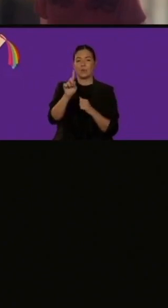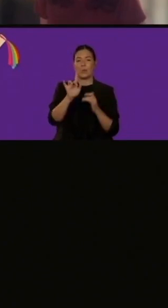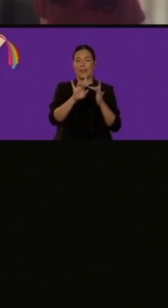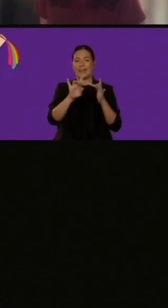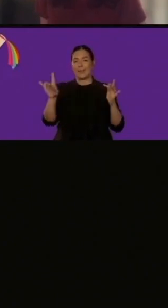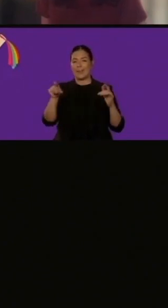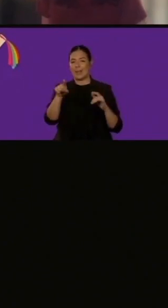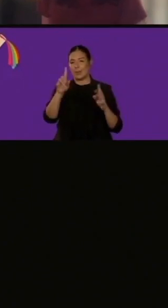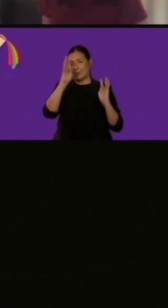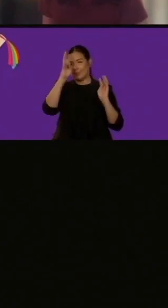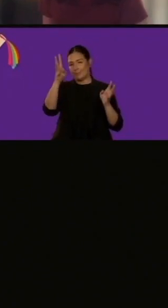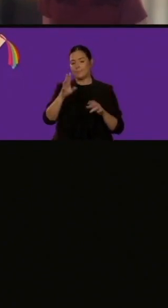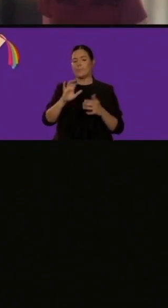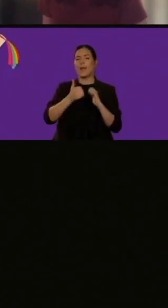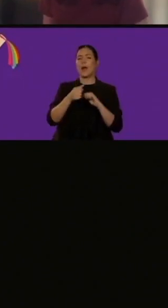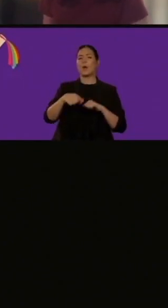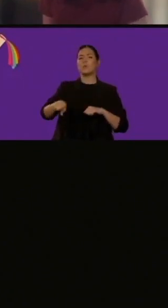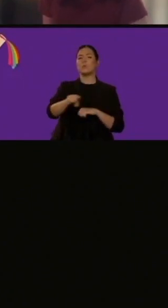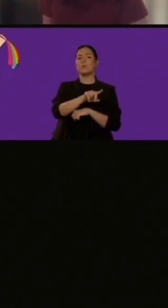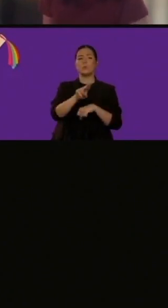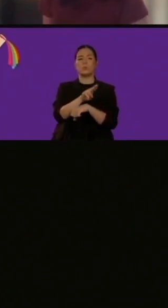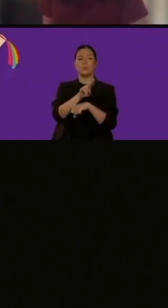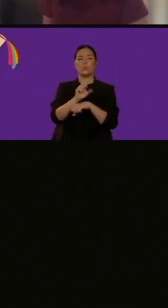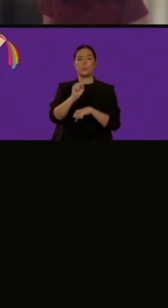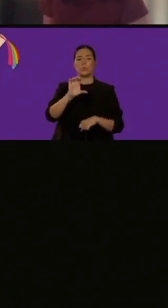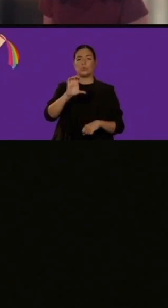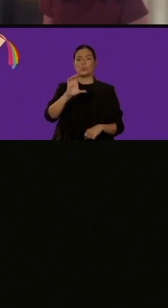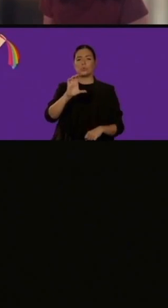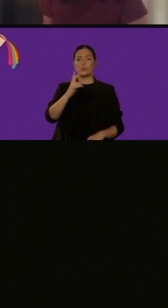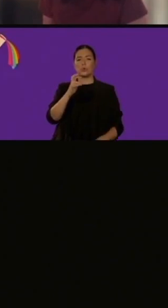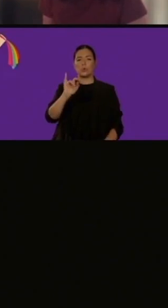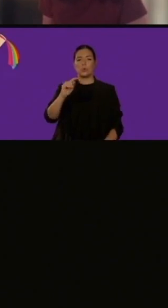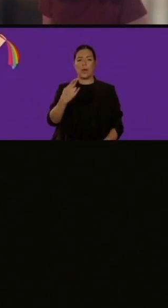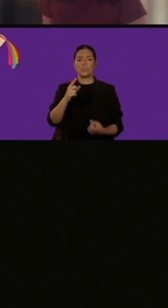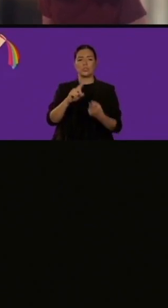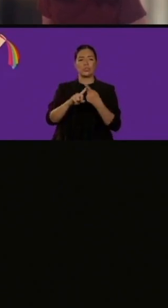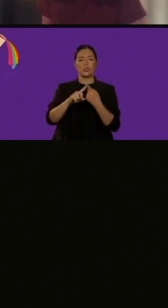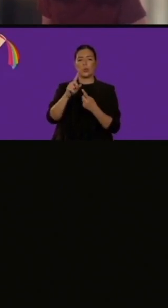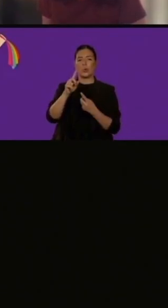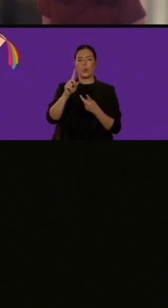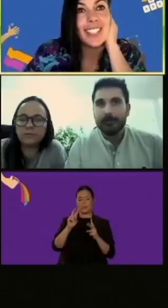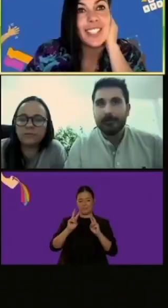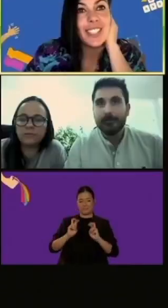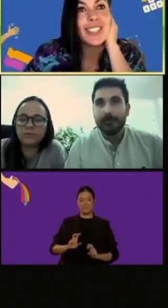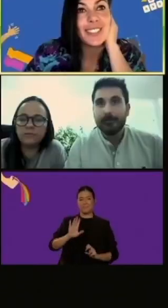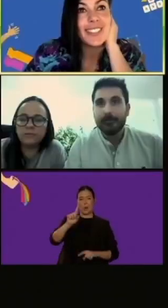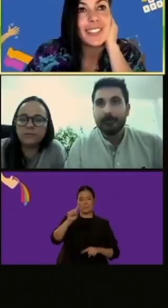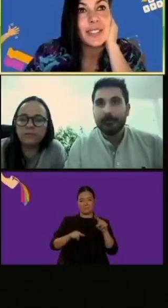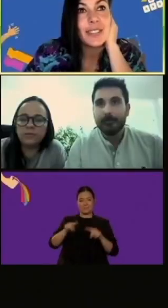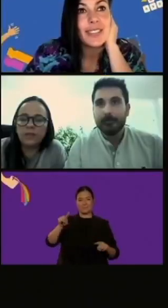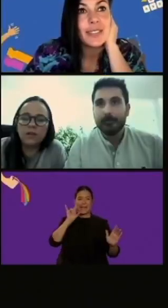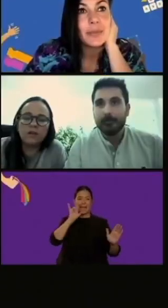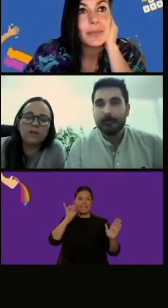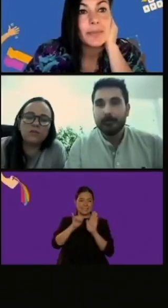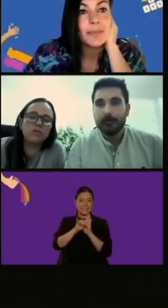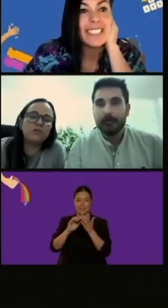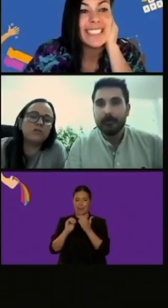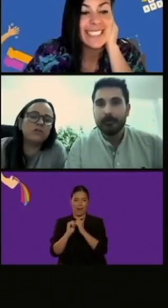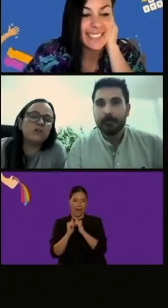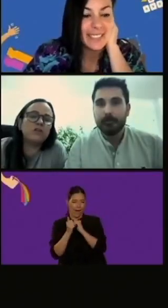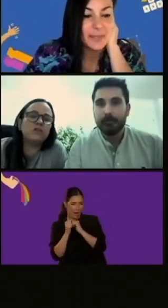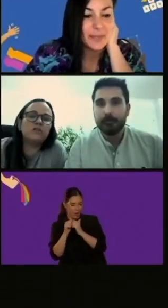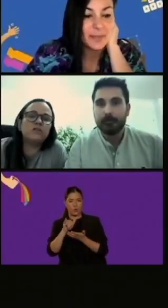Hay alguien de Italy, Someone from Italy, and I have never